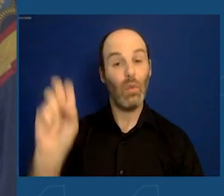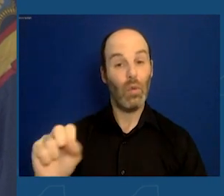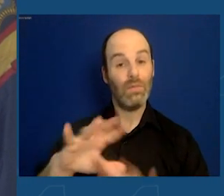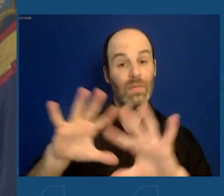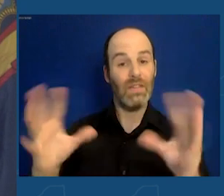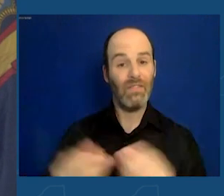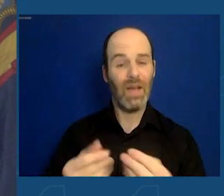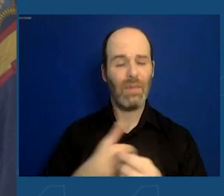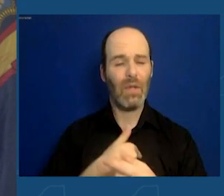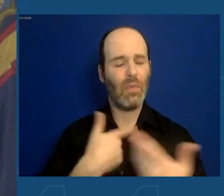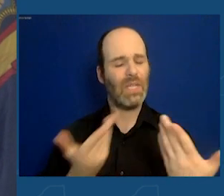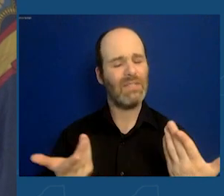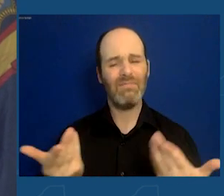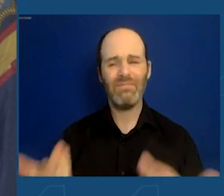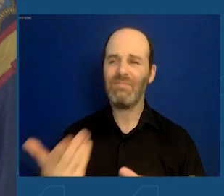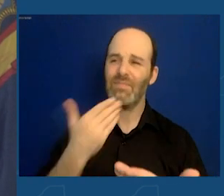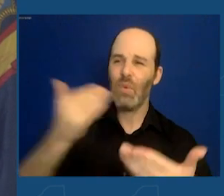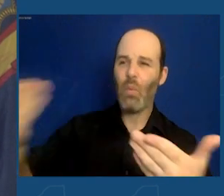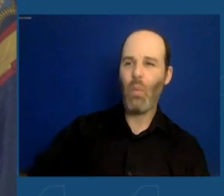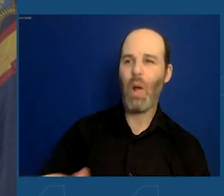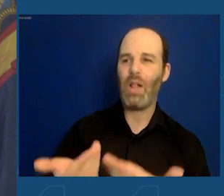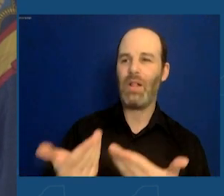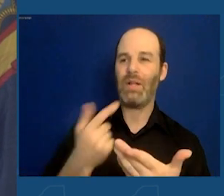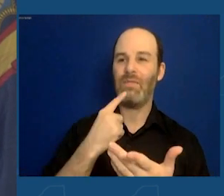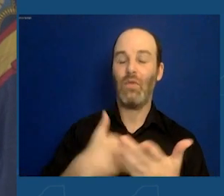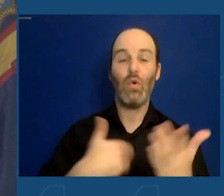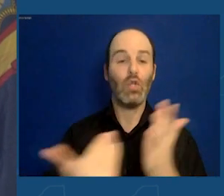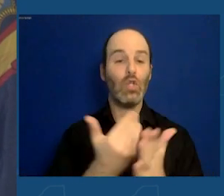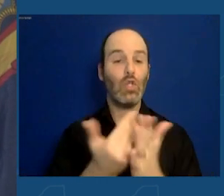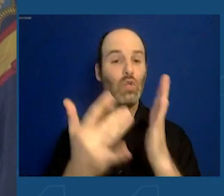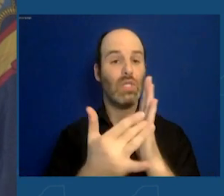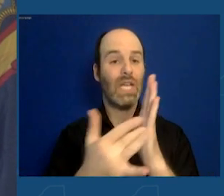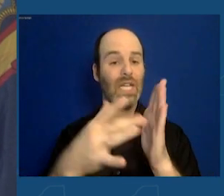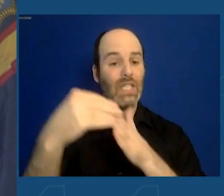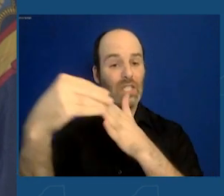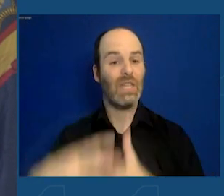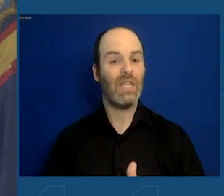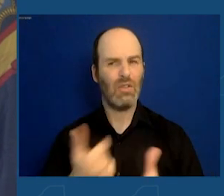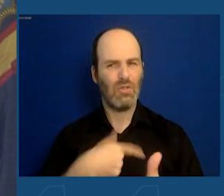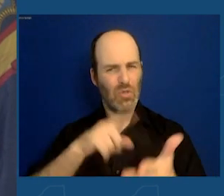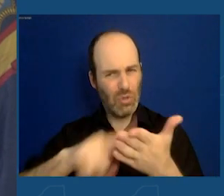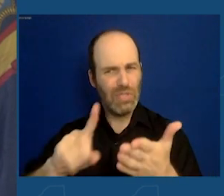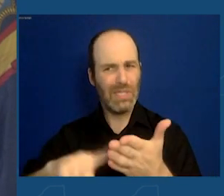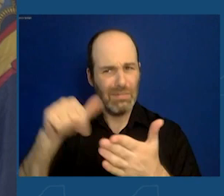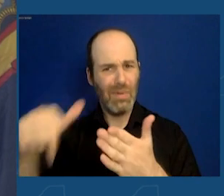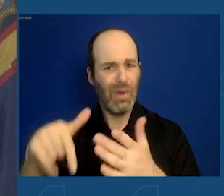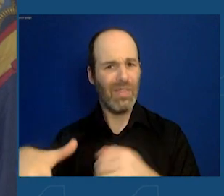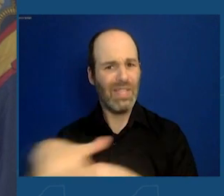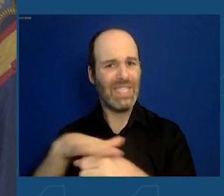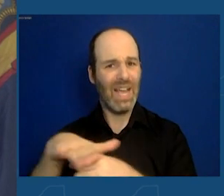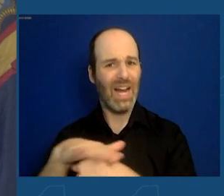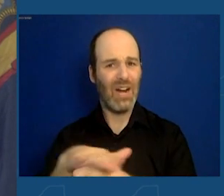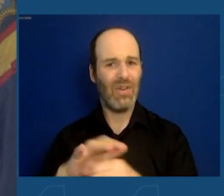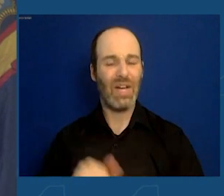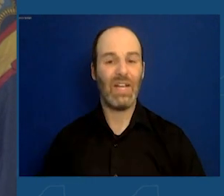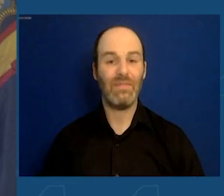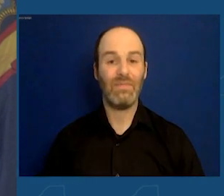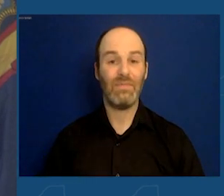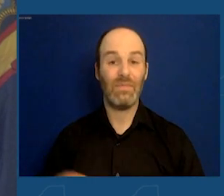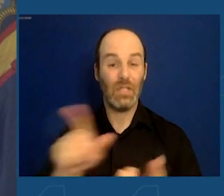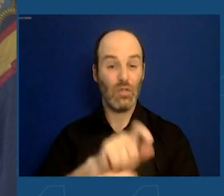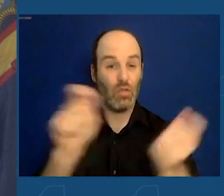a warm invitation to new technology leaders to explore this remarkable region. With transformational